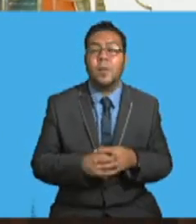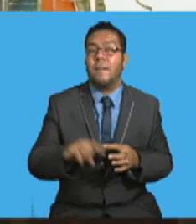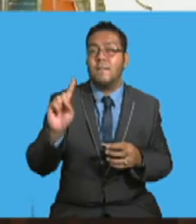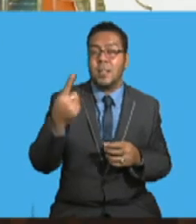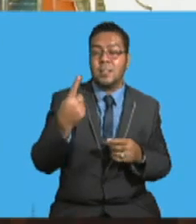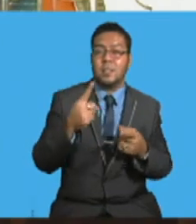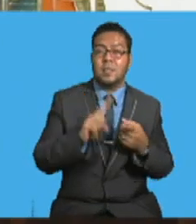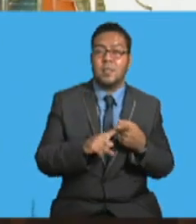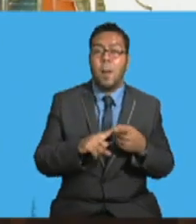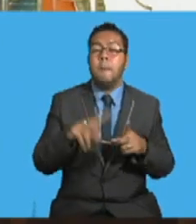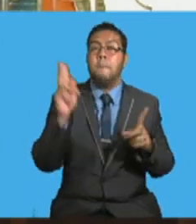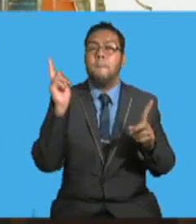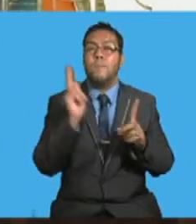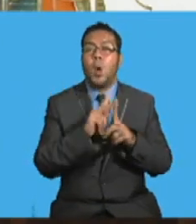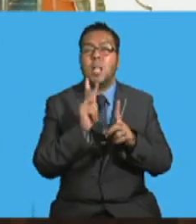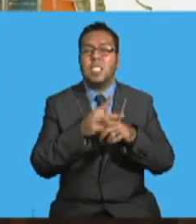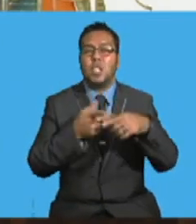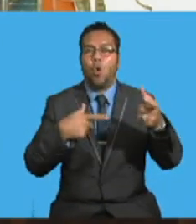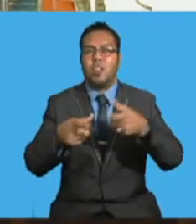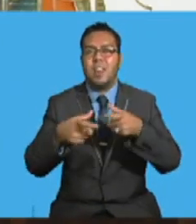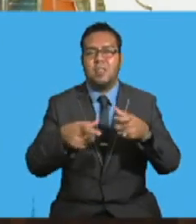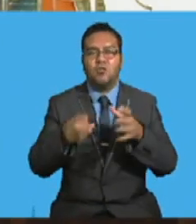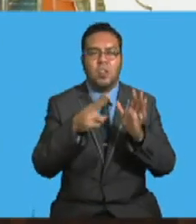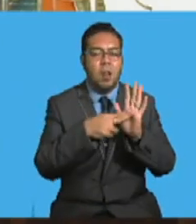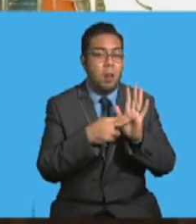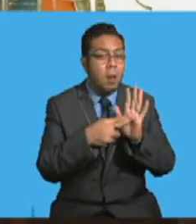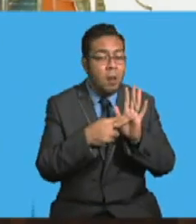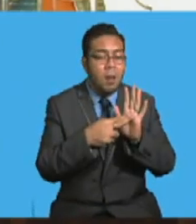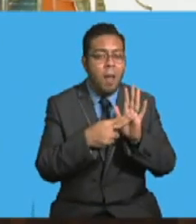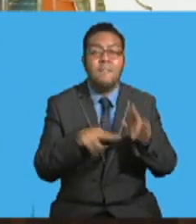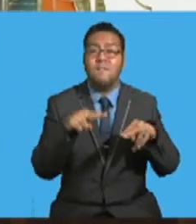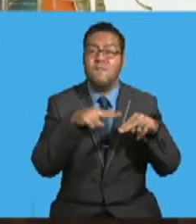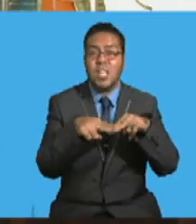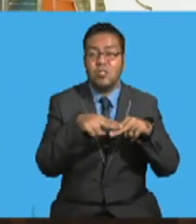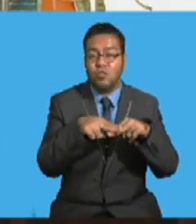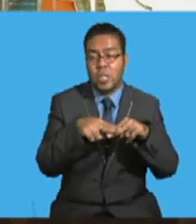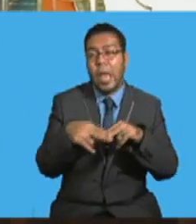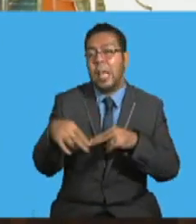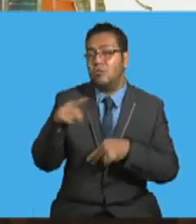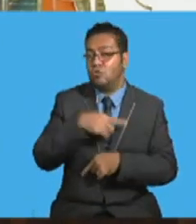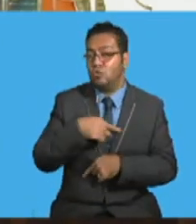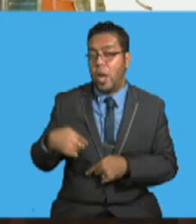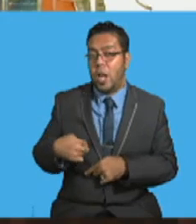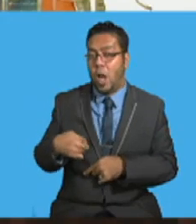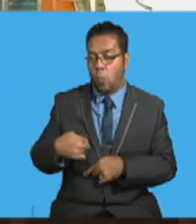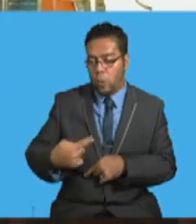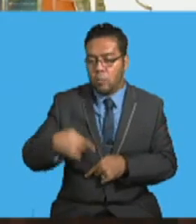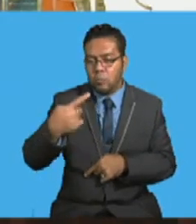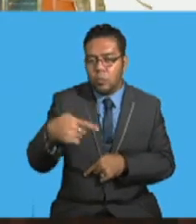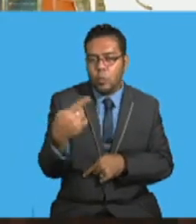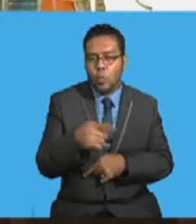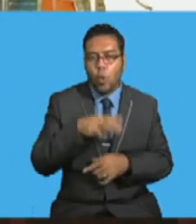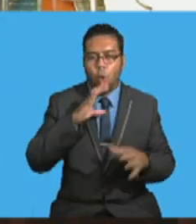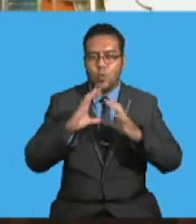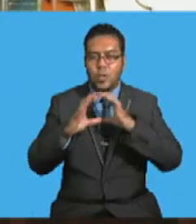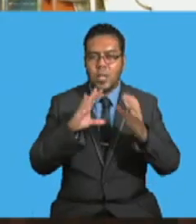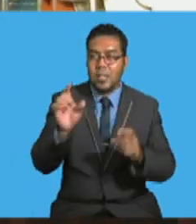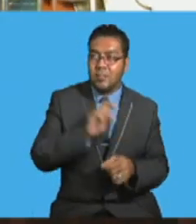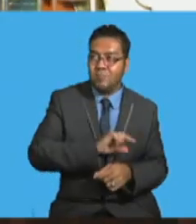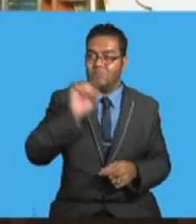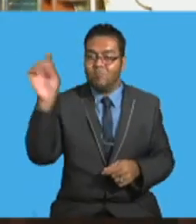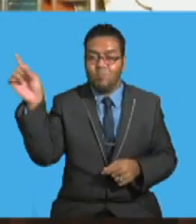First one, policy coordination. Fiji and China will regularly communicate and promote